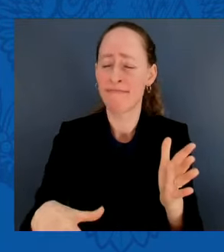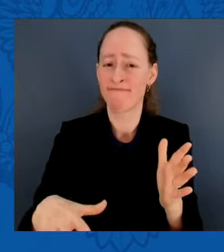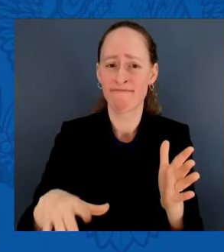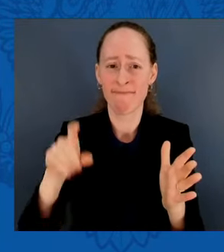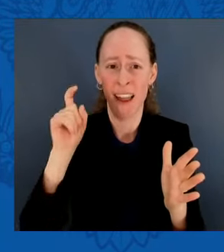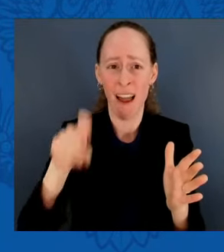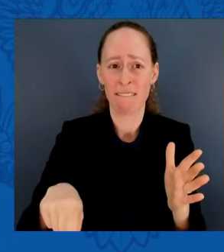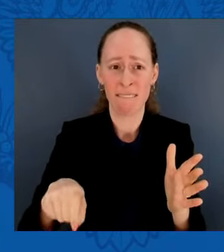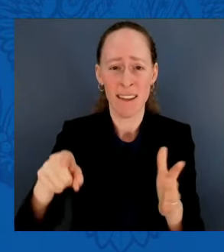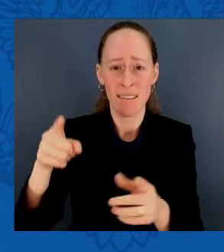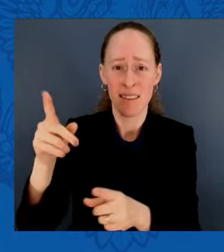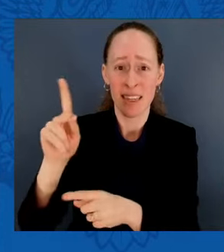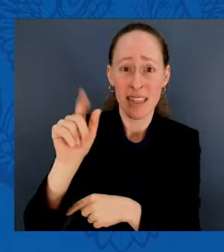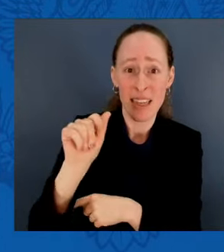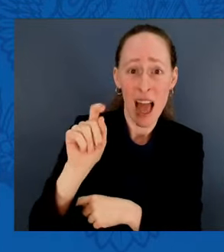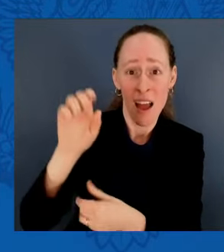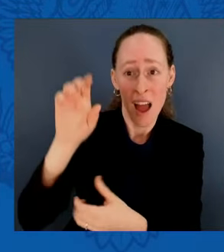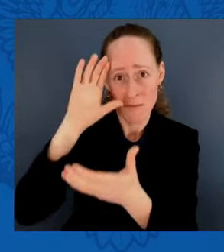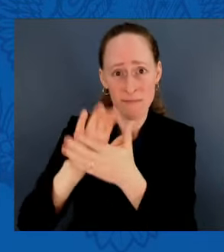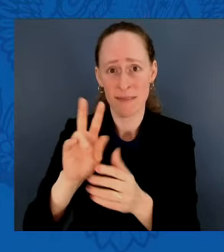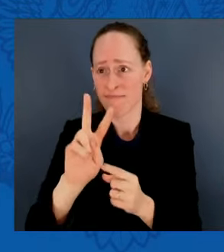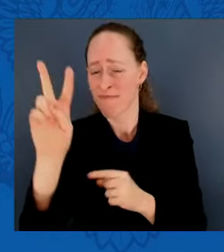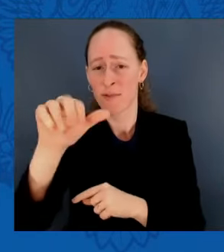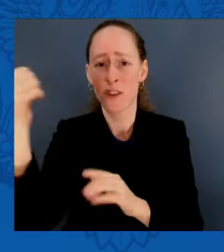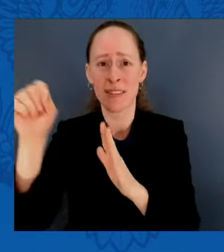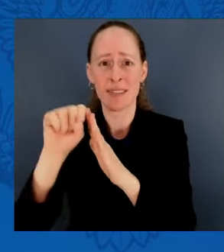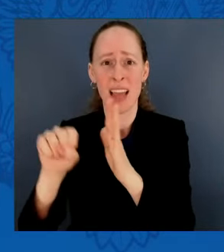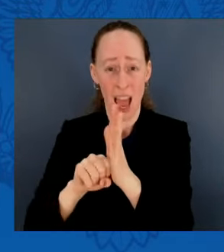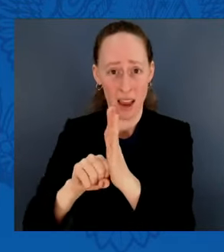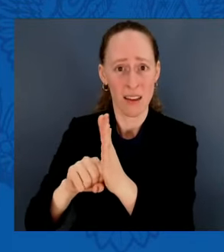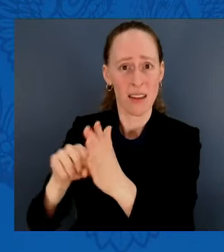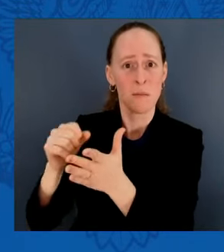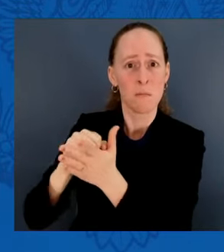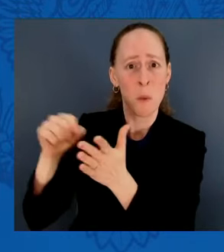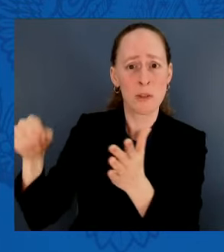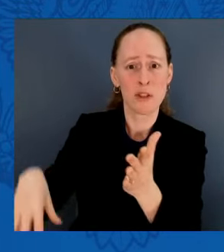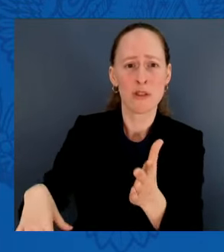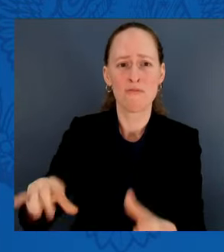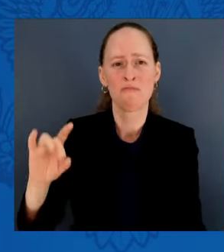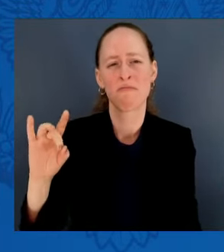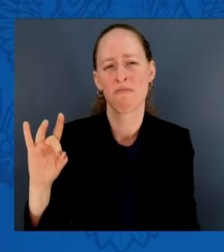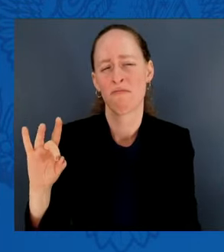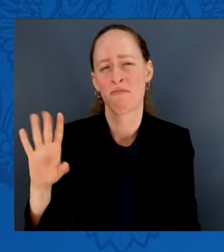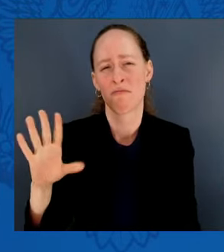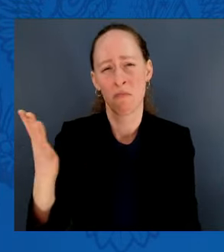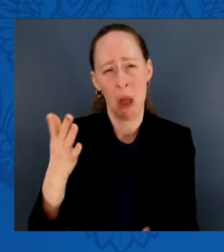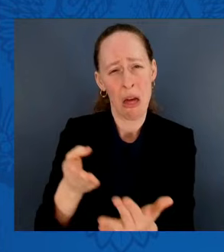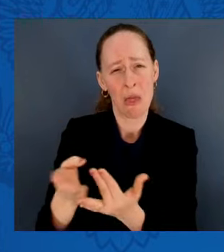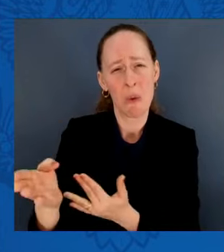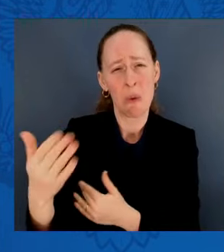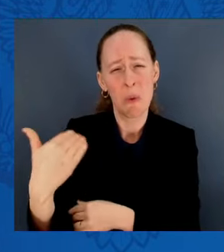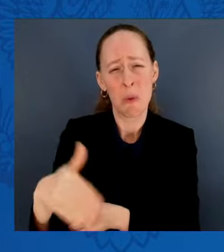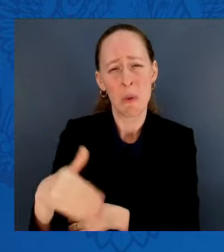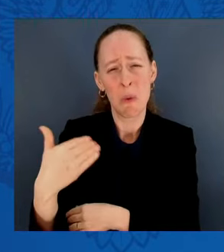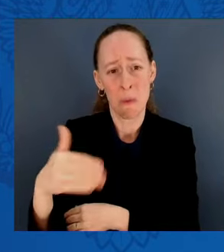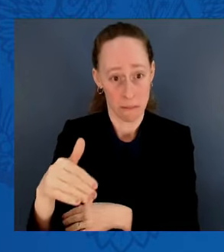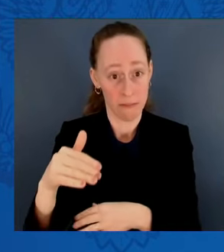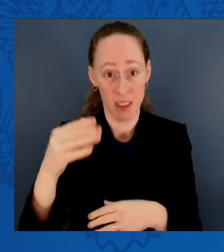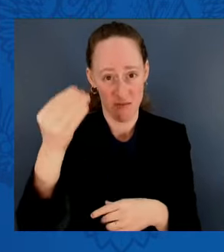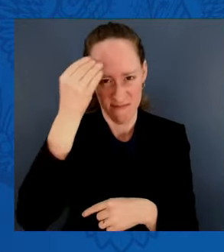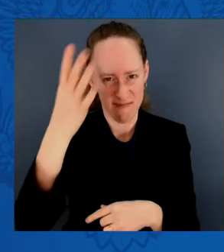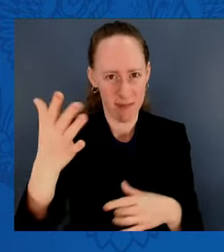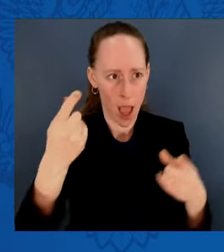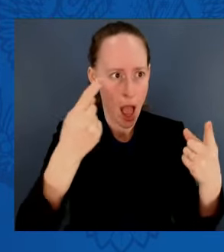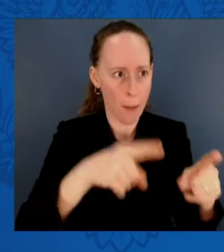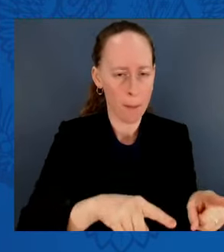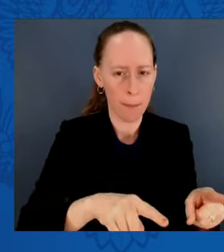should have never happened as well, but it's happening in too many others. There are state laws banning the freedom to choose,